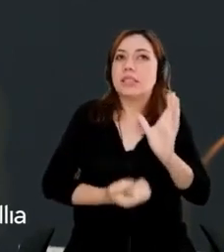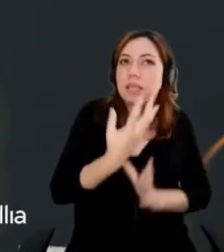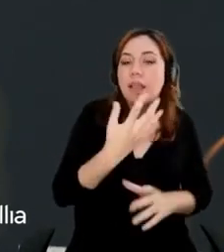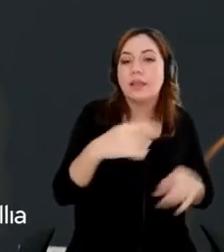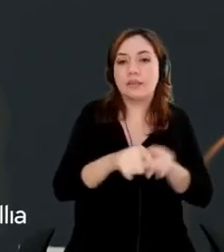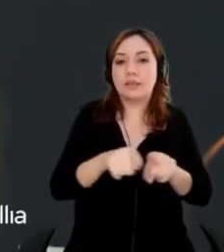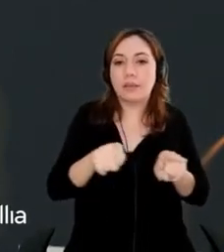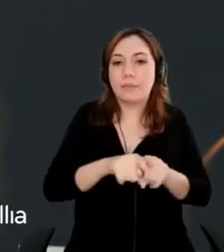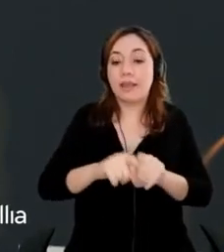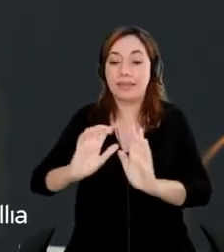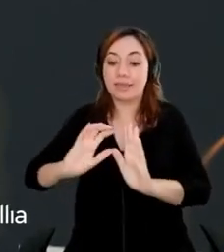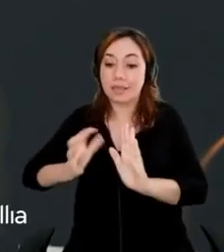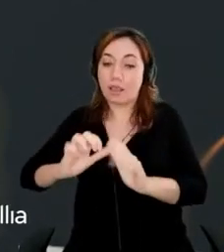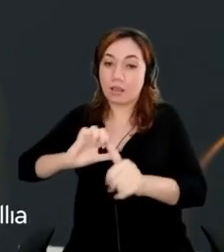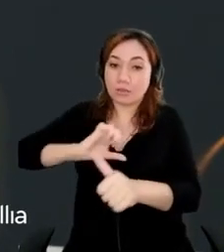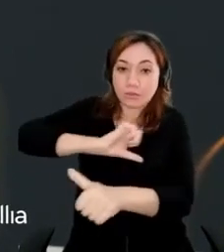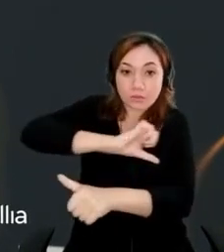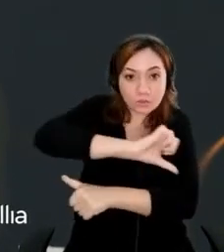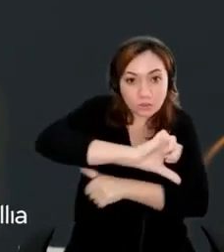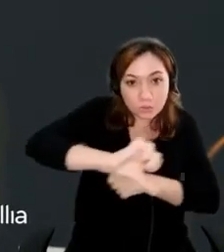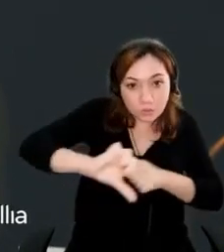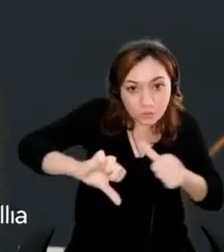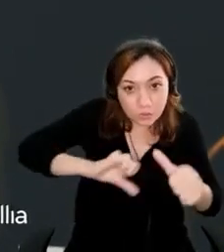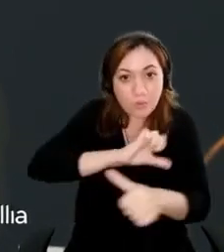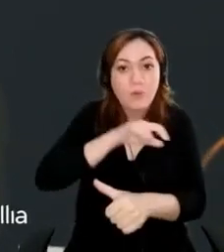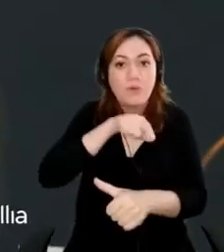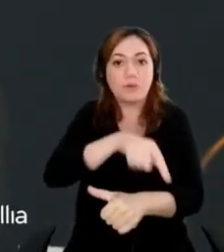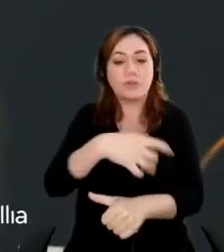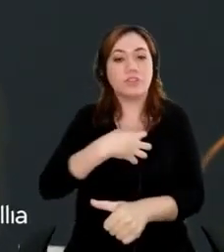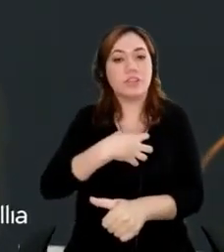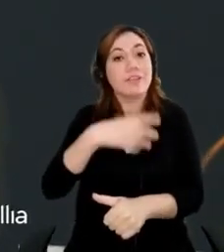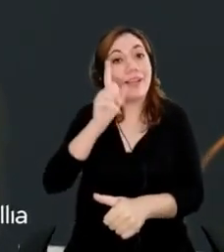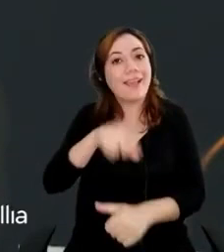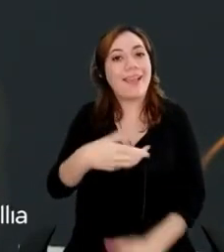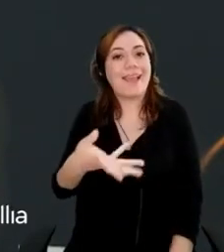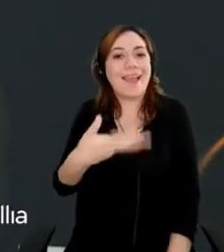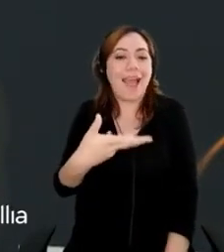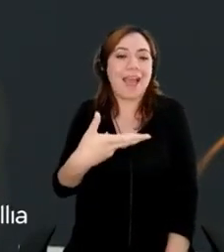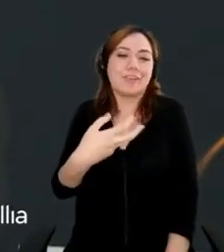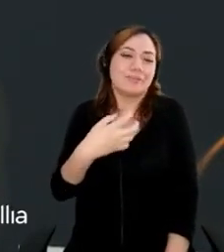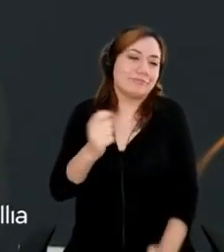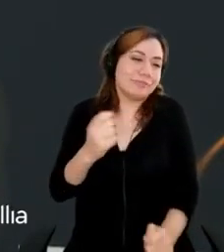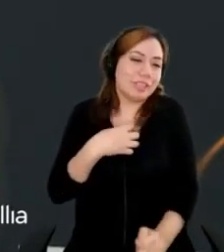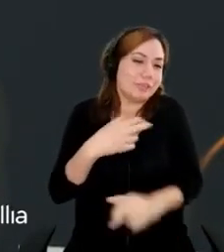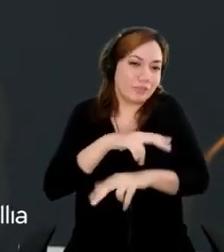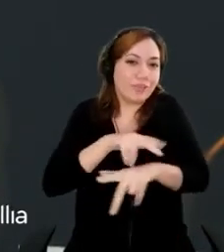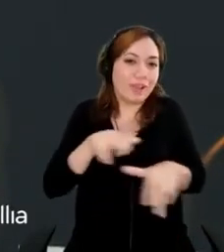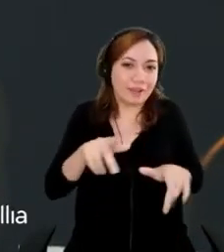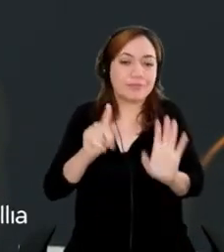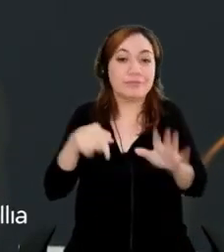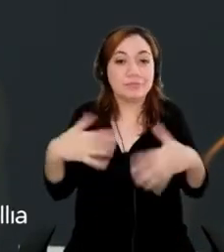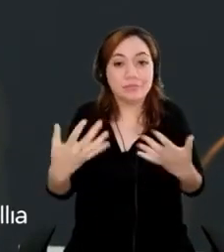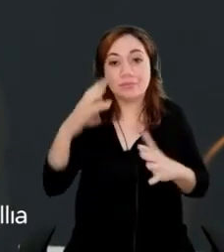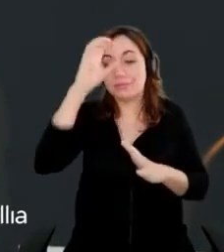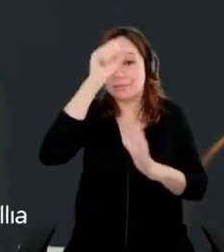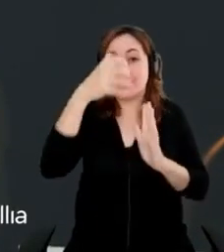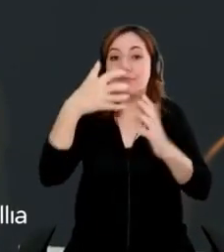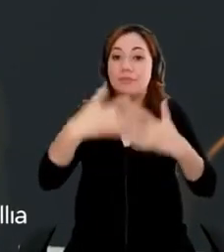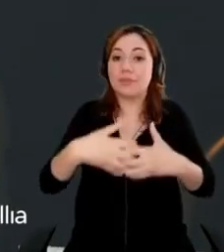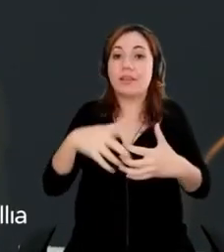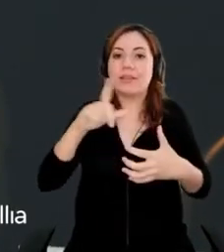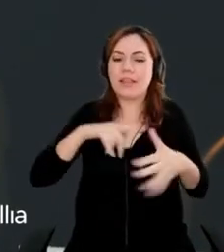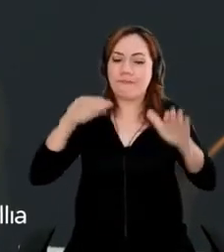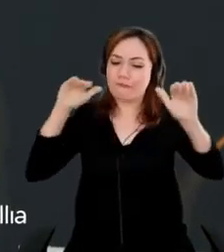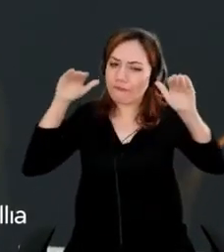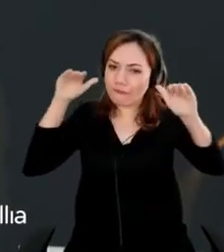is agile in a lot of ways. In fact, machine learning being so focused on data is